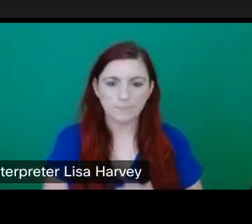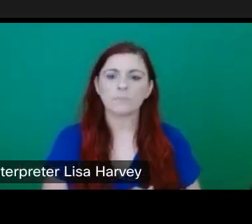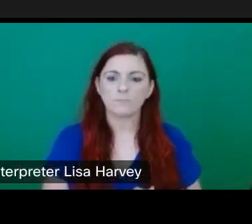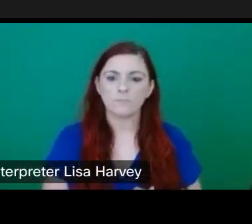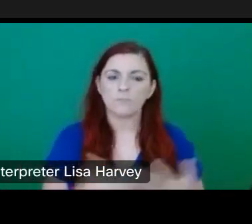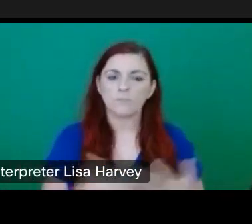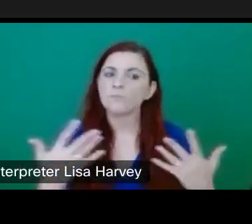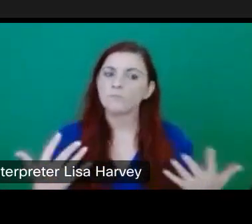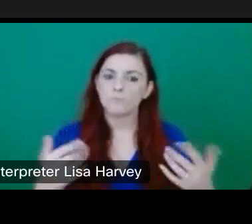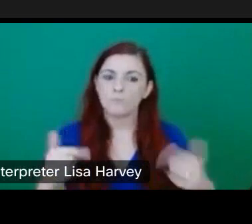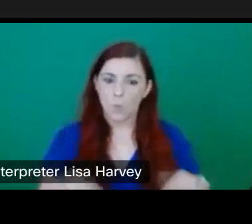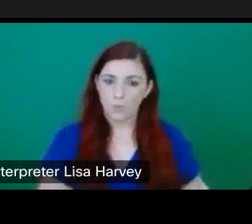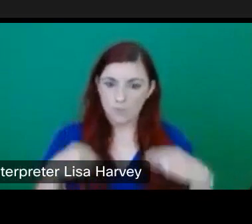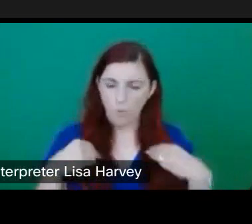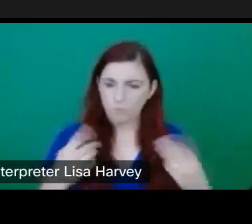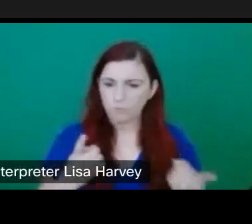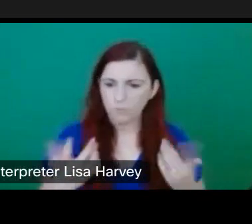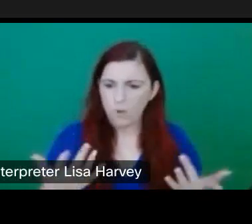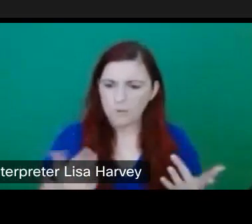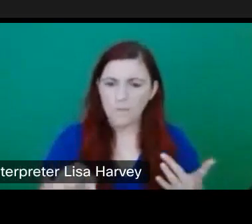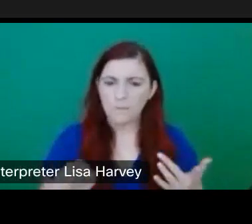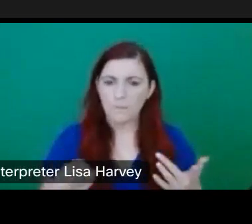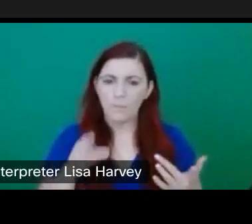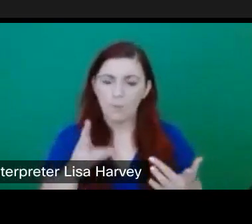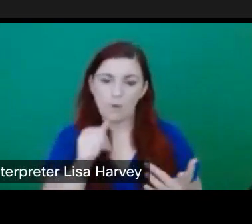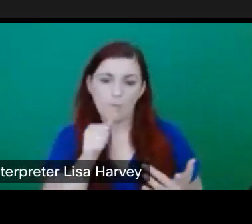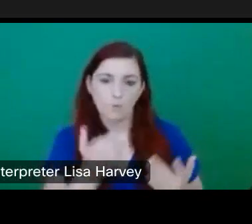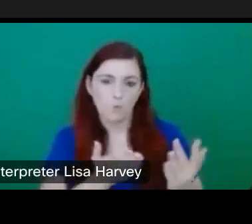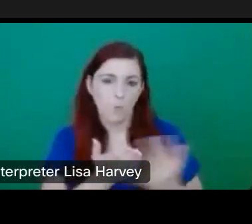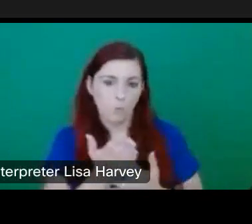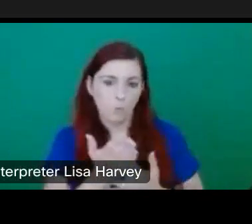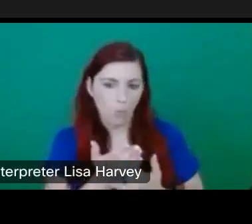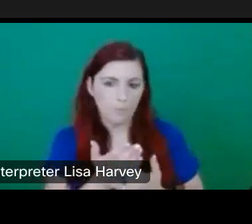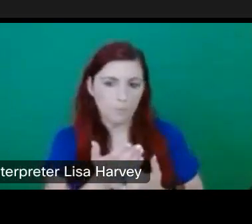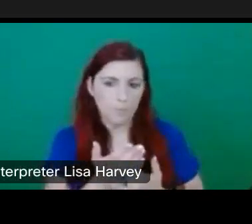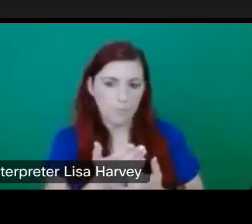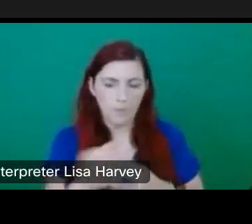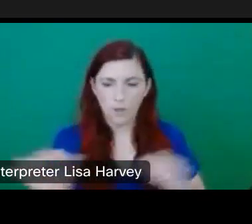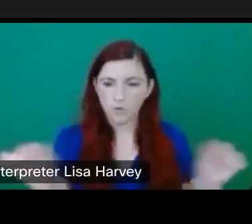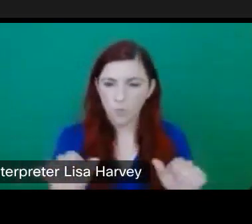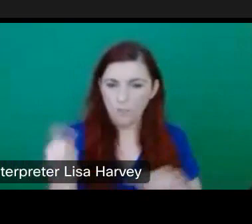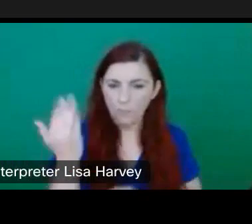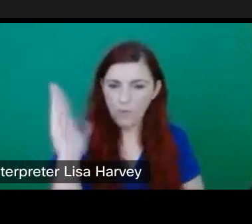do today is go through a